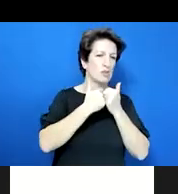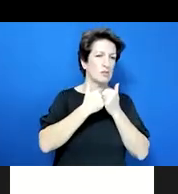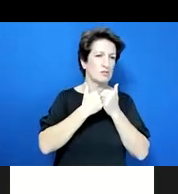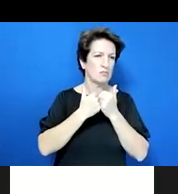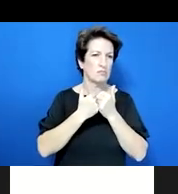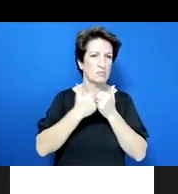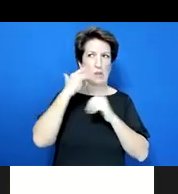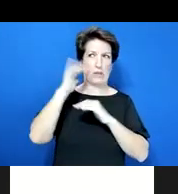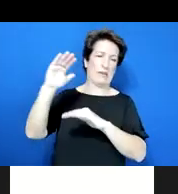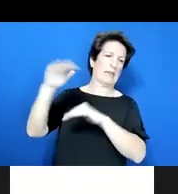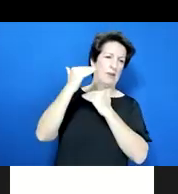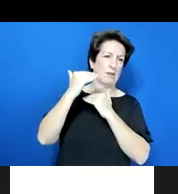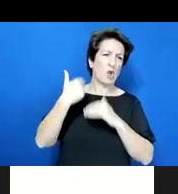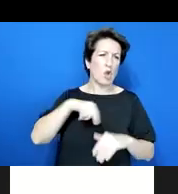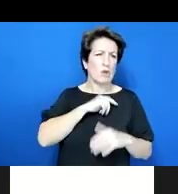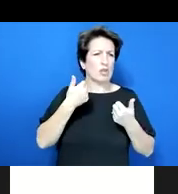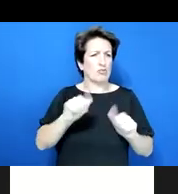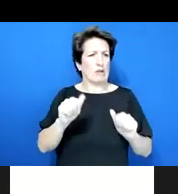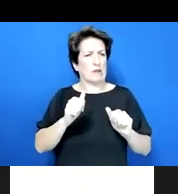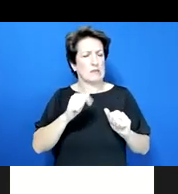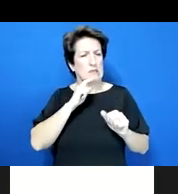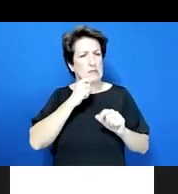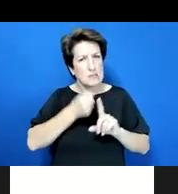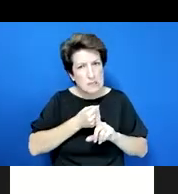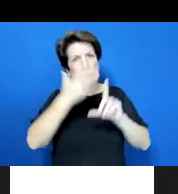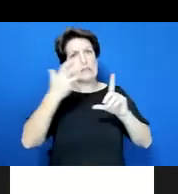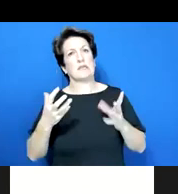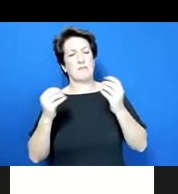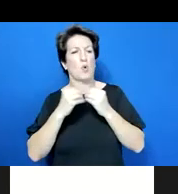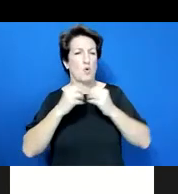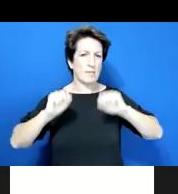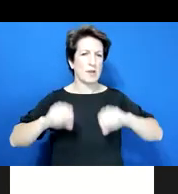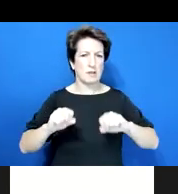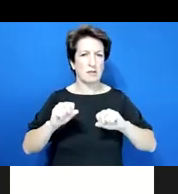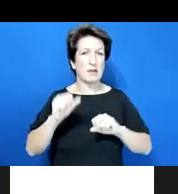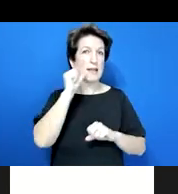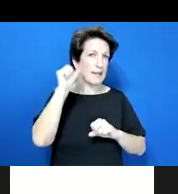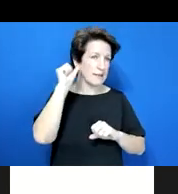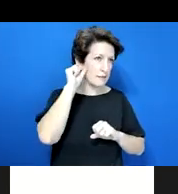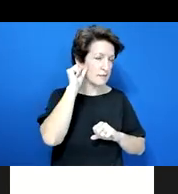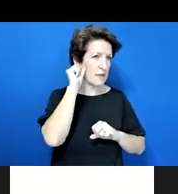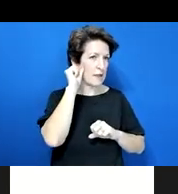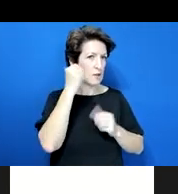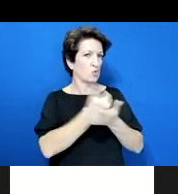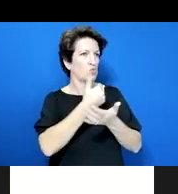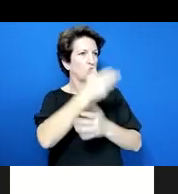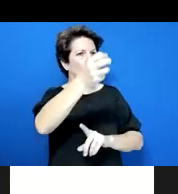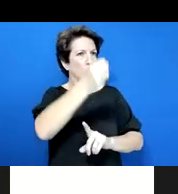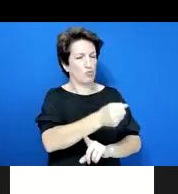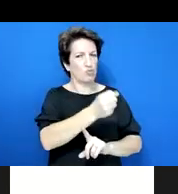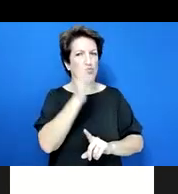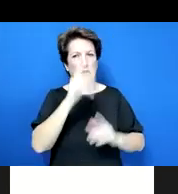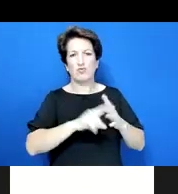are actually adding capacity. So we had someone start yesterday. We have another person starting next week.